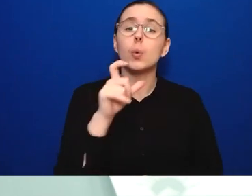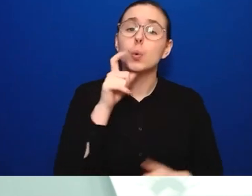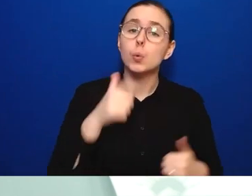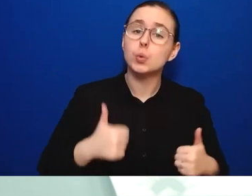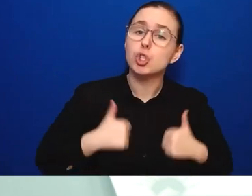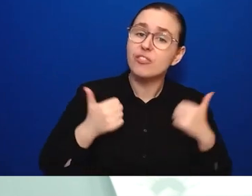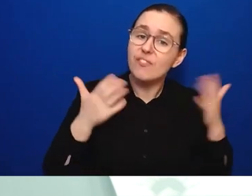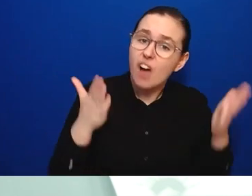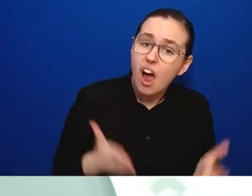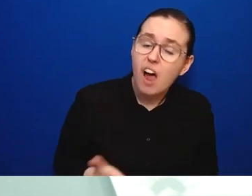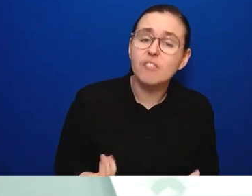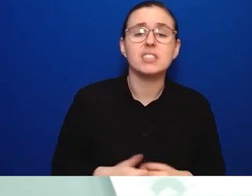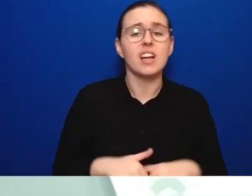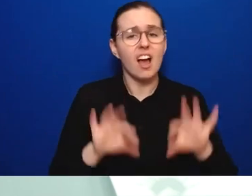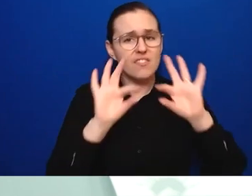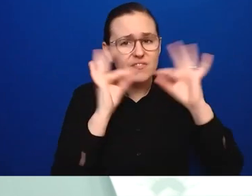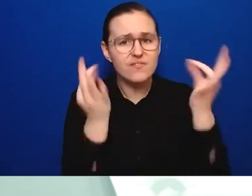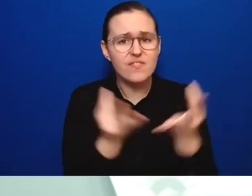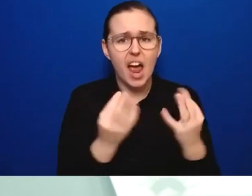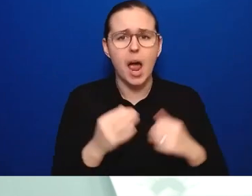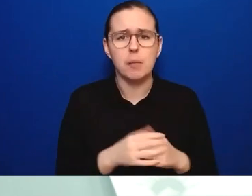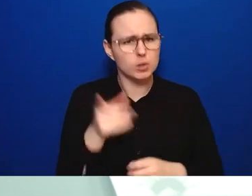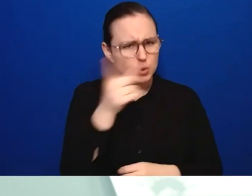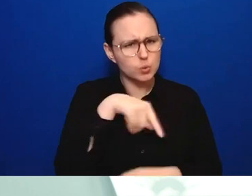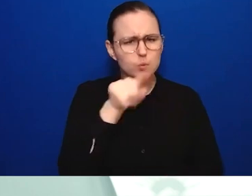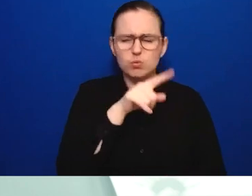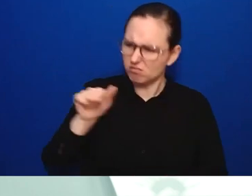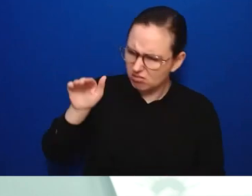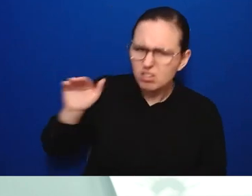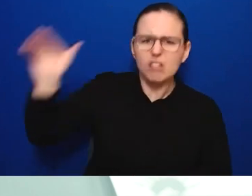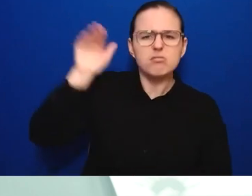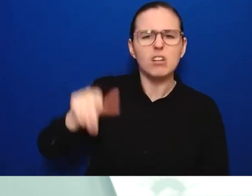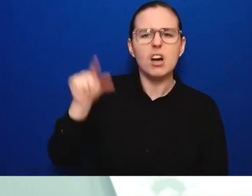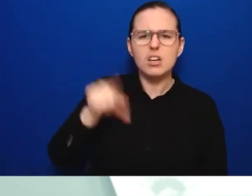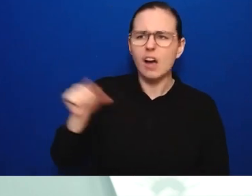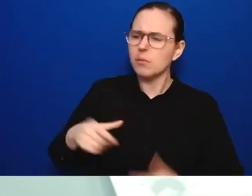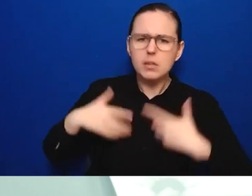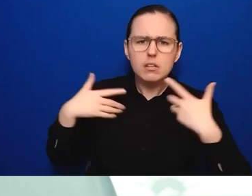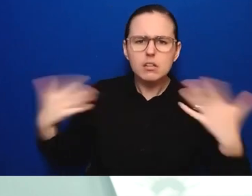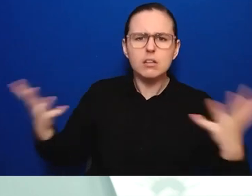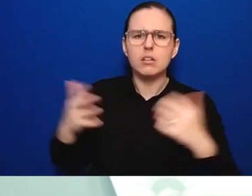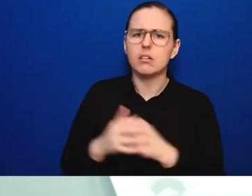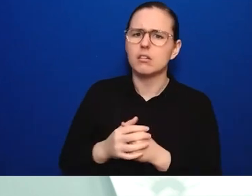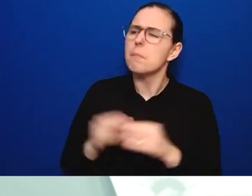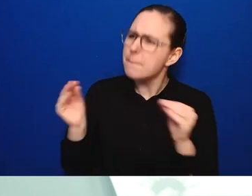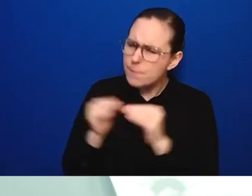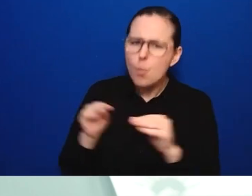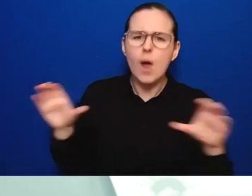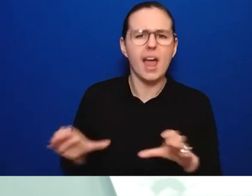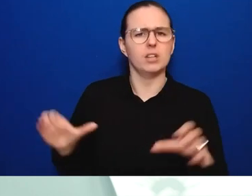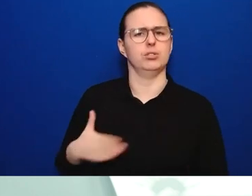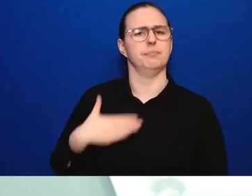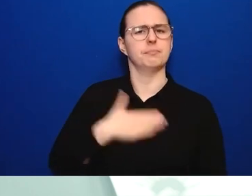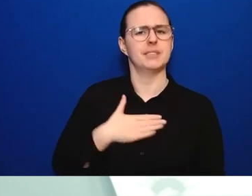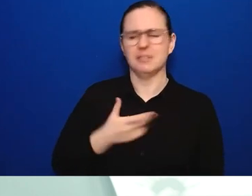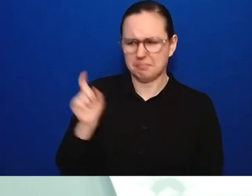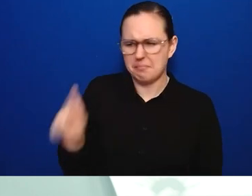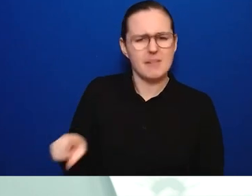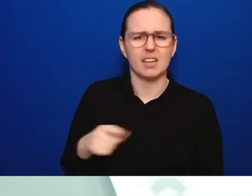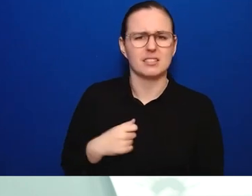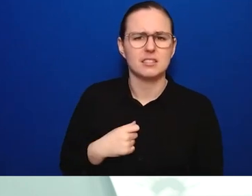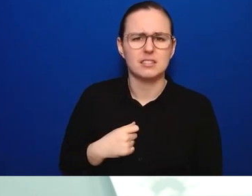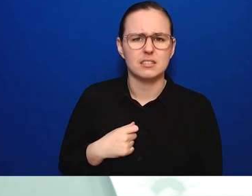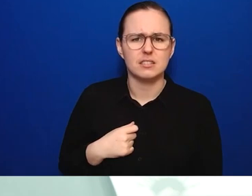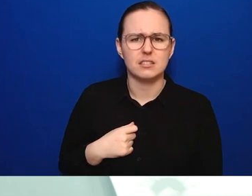we need to see more action. And as Minister Farnworth said, nothing about us without us. So with that, thank you to everyone who made